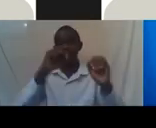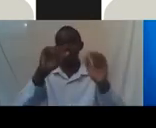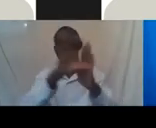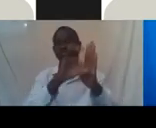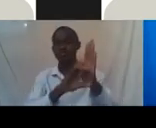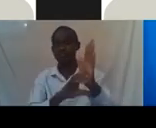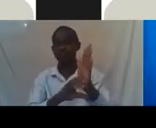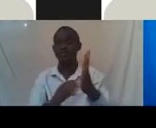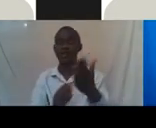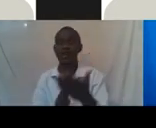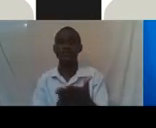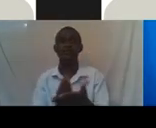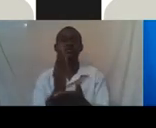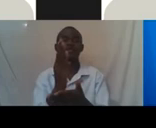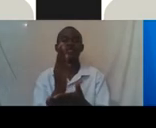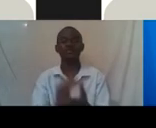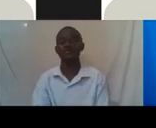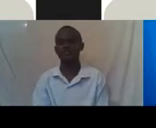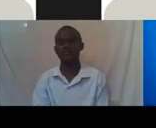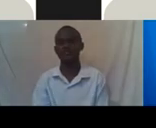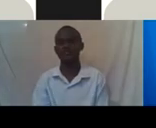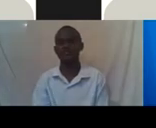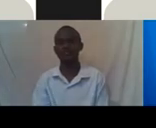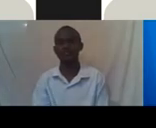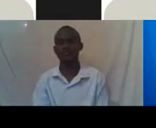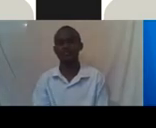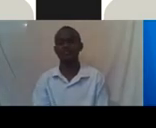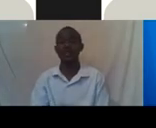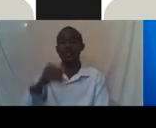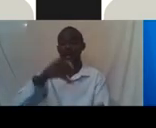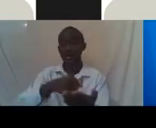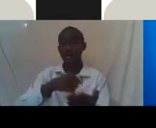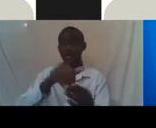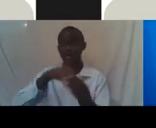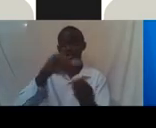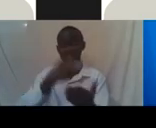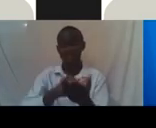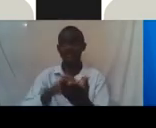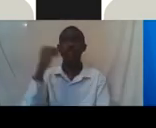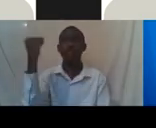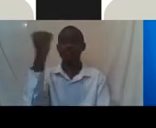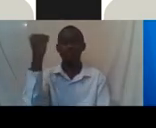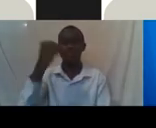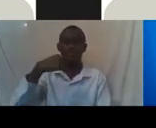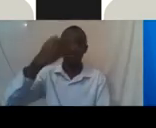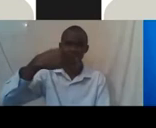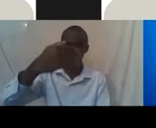implemented. Of course, loaded in all these, politicians always